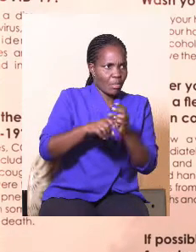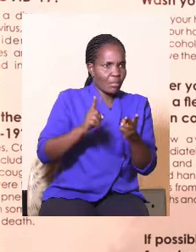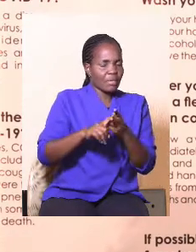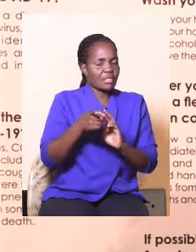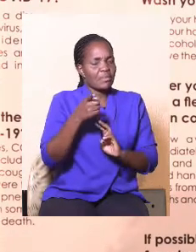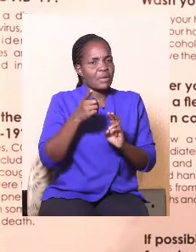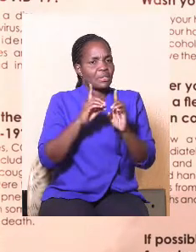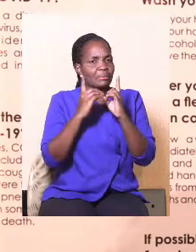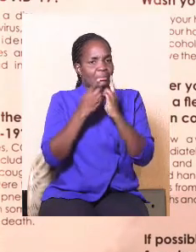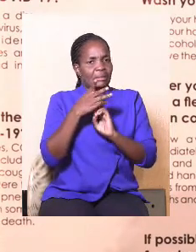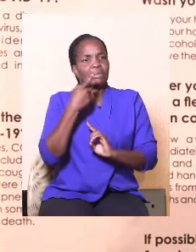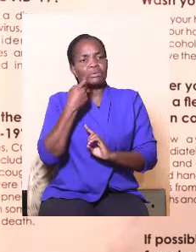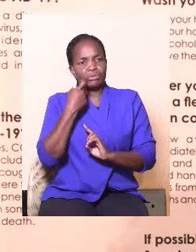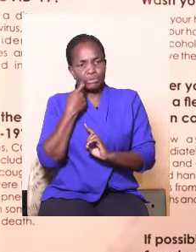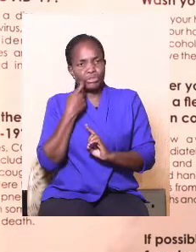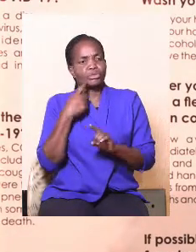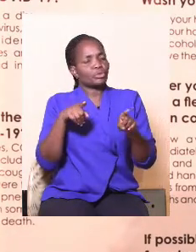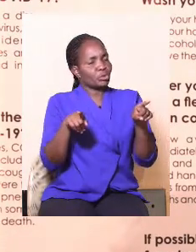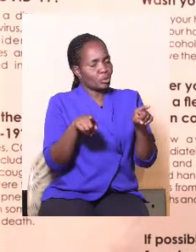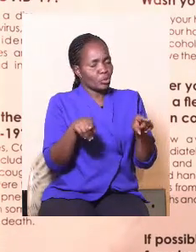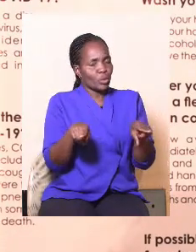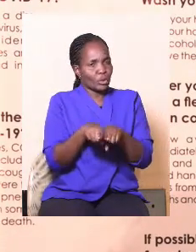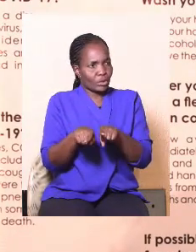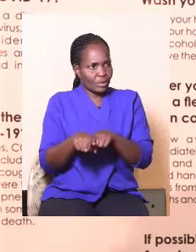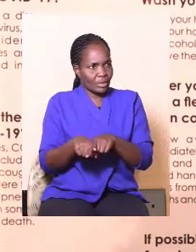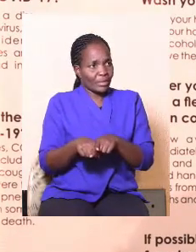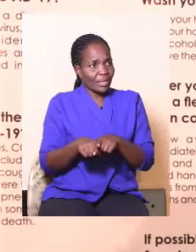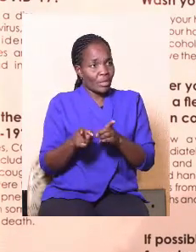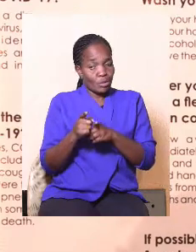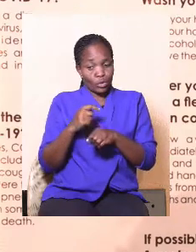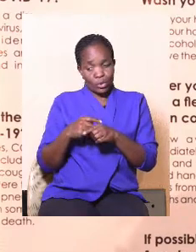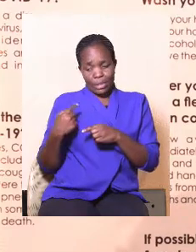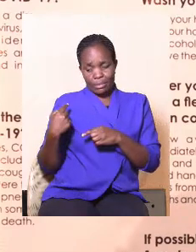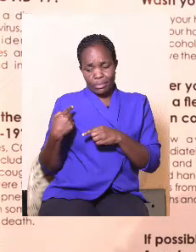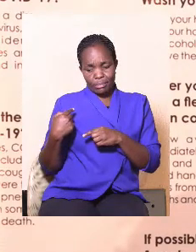same things. You may know that even mining was